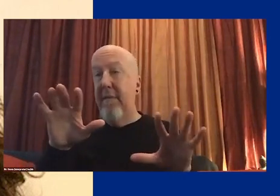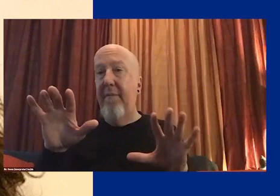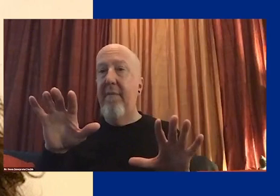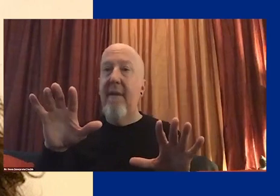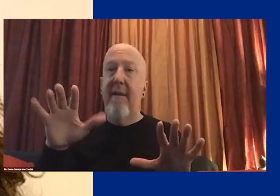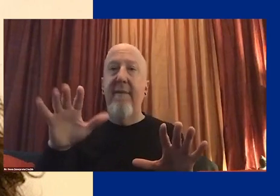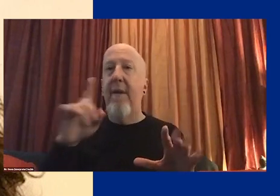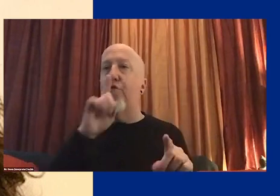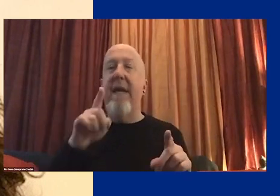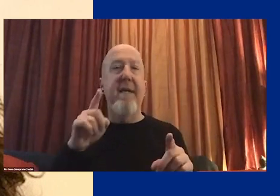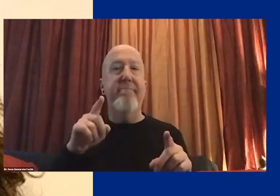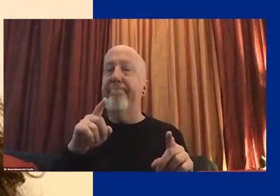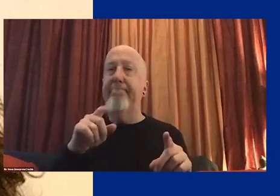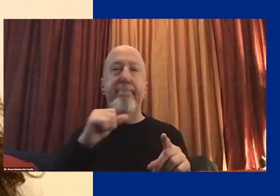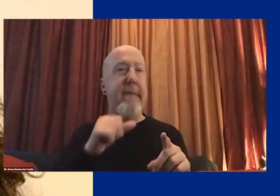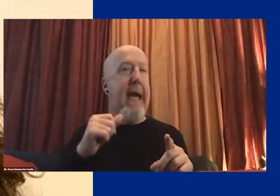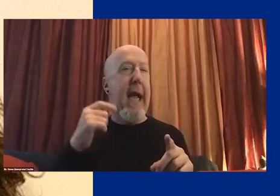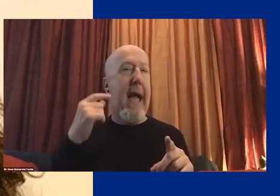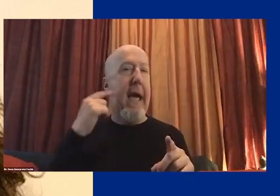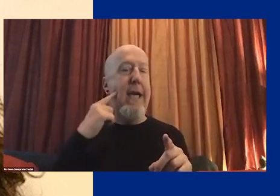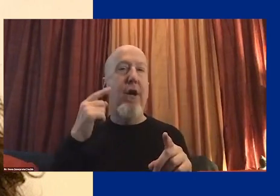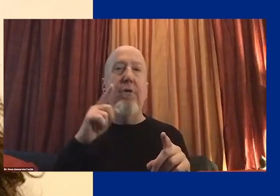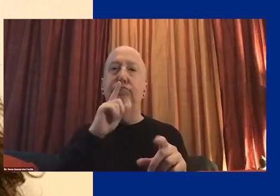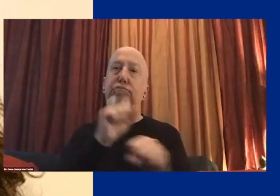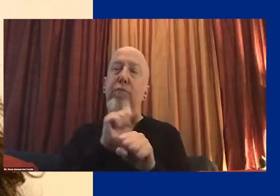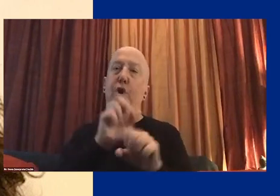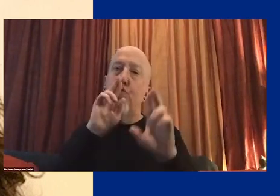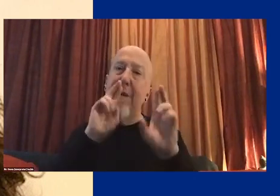really have reported cases of people